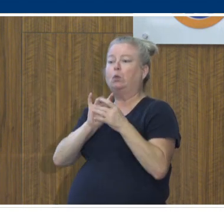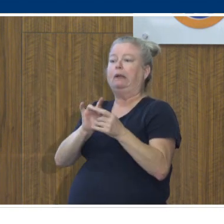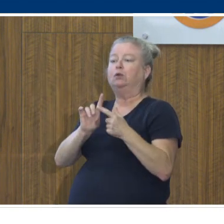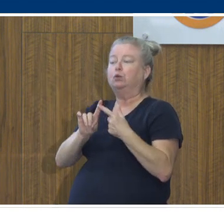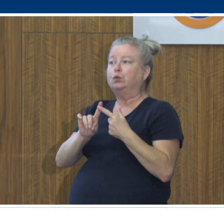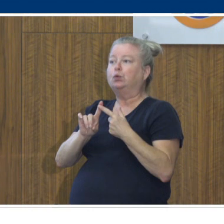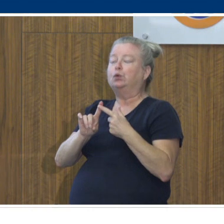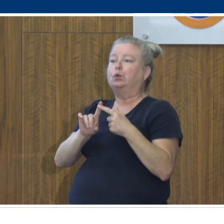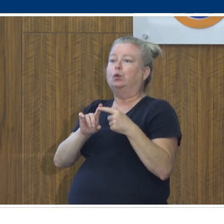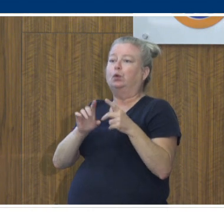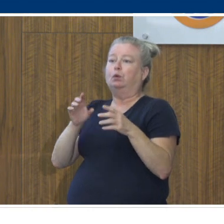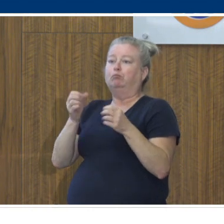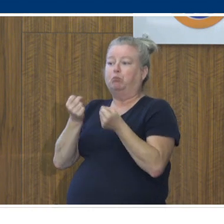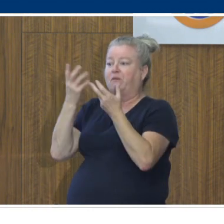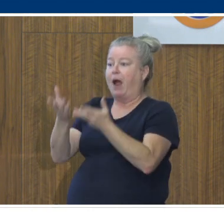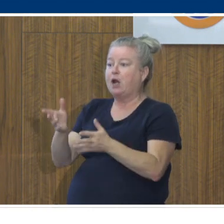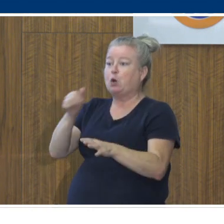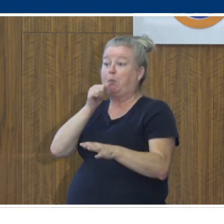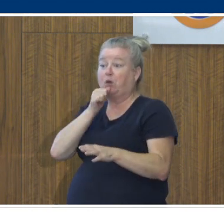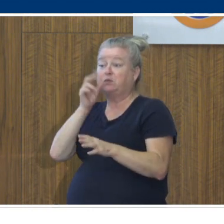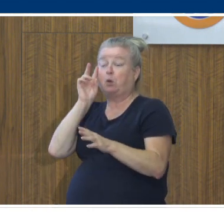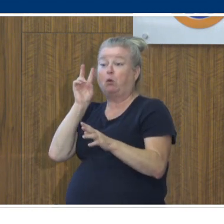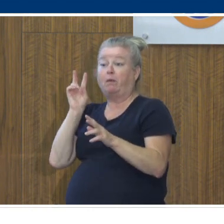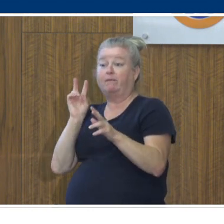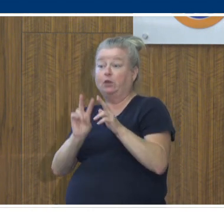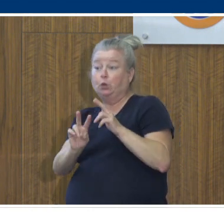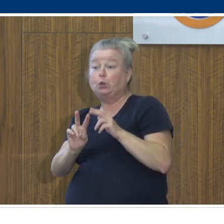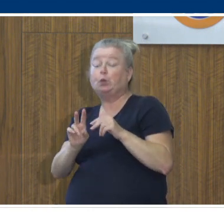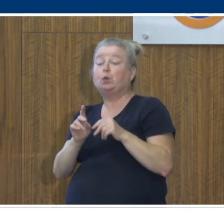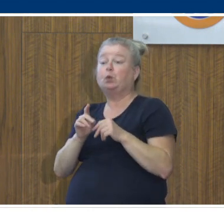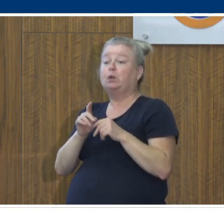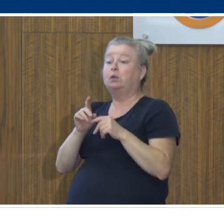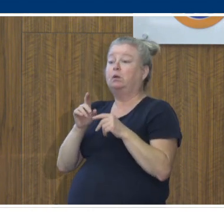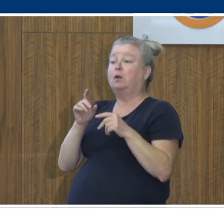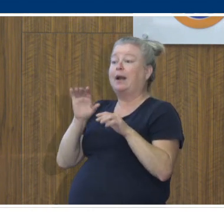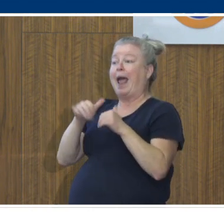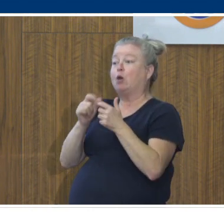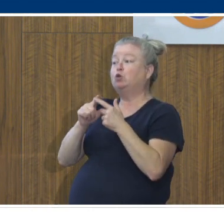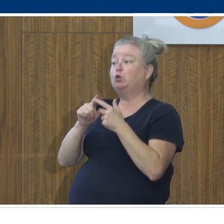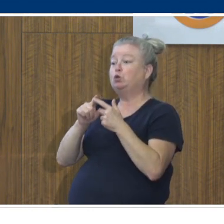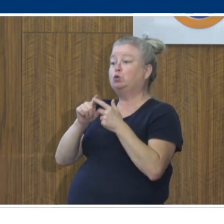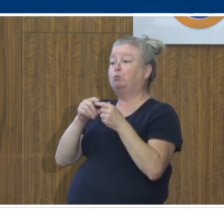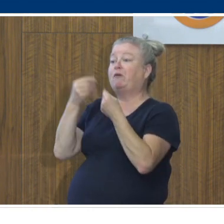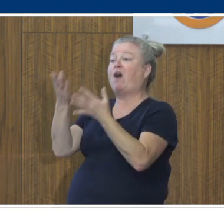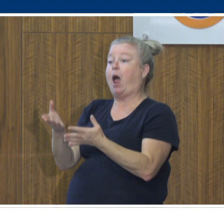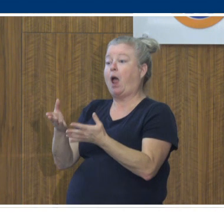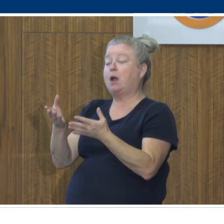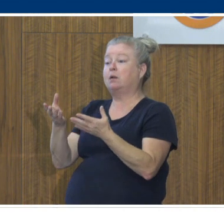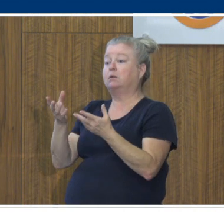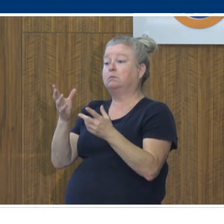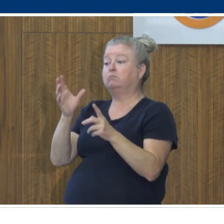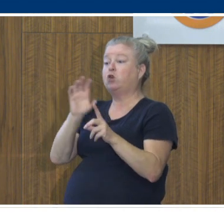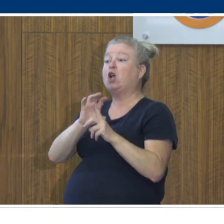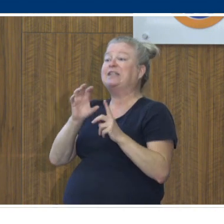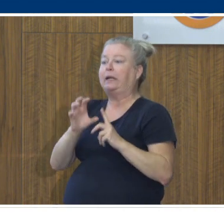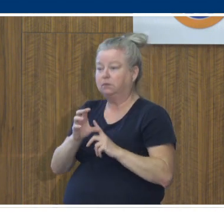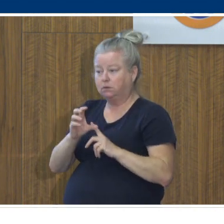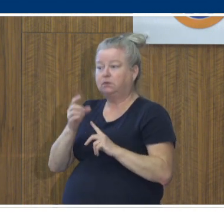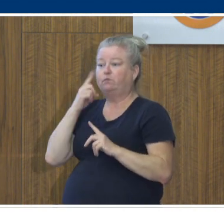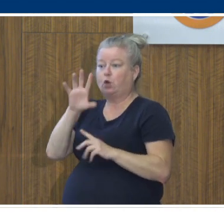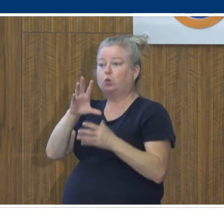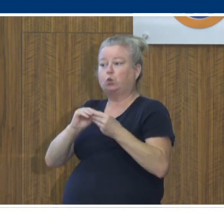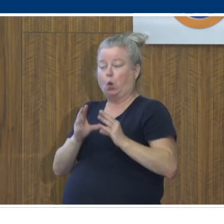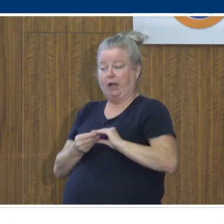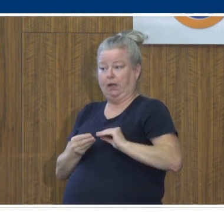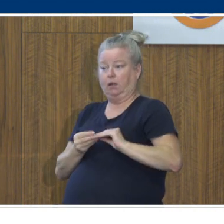providing both a personal view as well as providing historical context. So please take this opportunity to provide testimony regarding